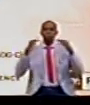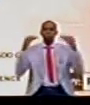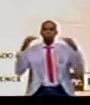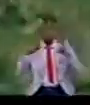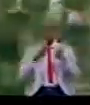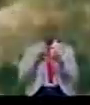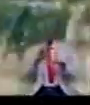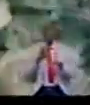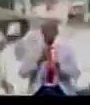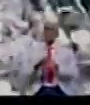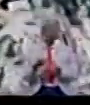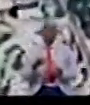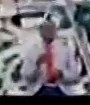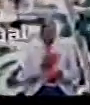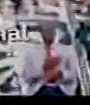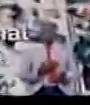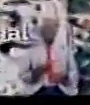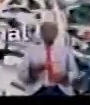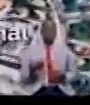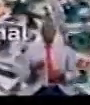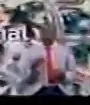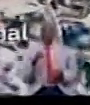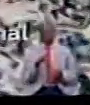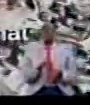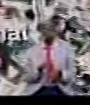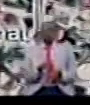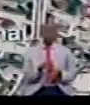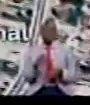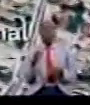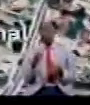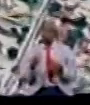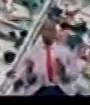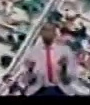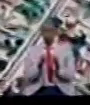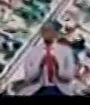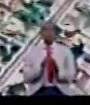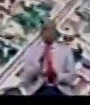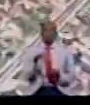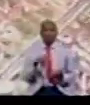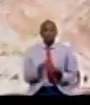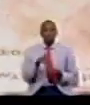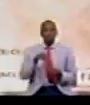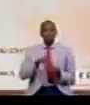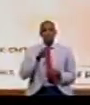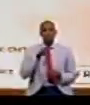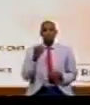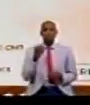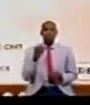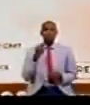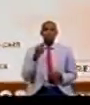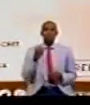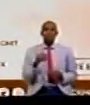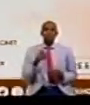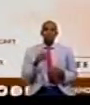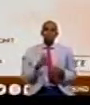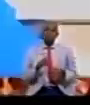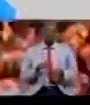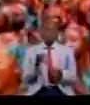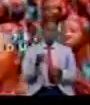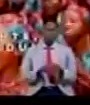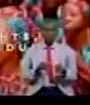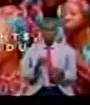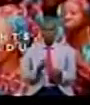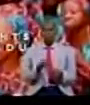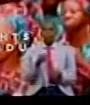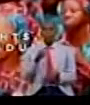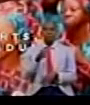Christ is trying to go to the other side. As we begin to look at what is actually happening now, we are almost